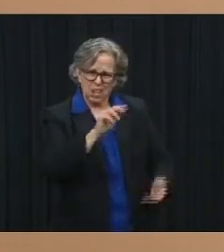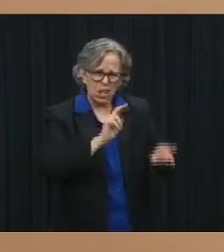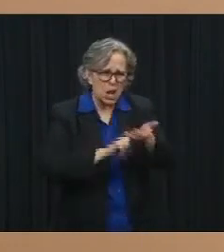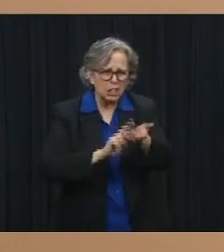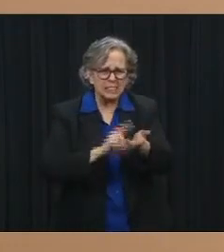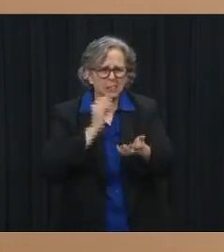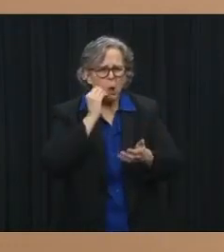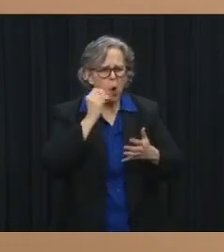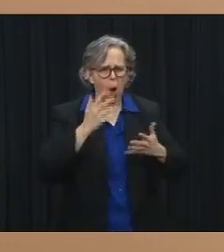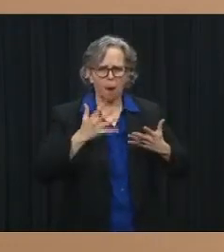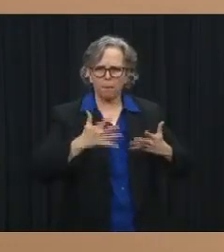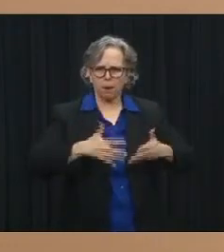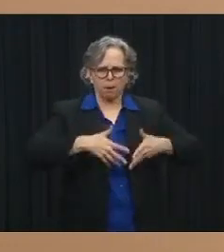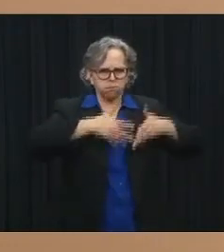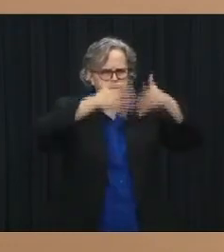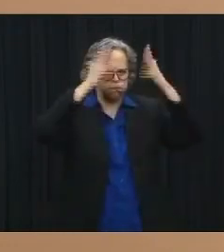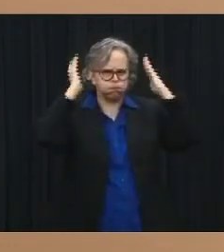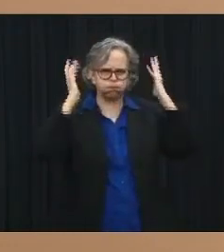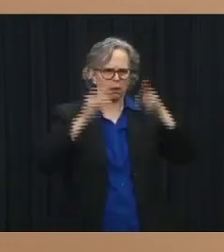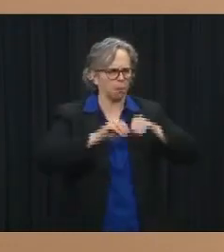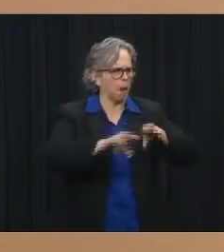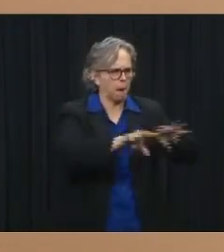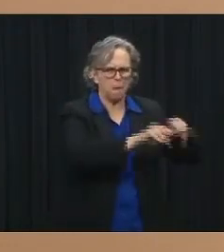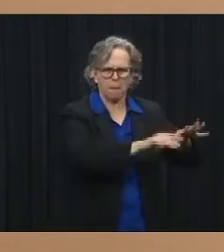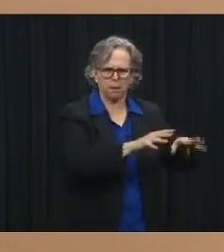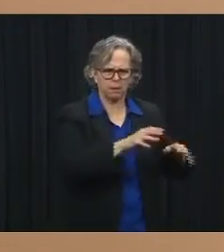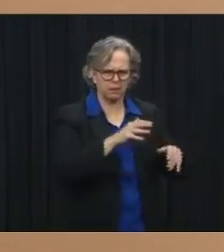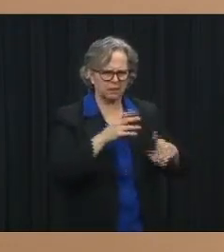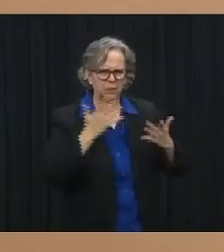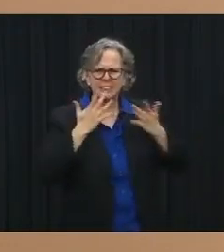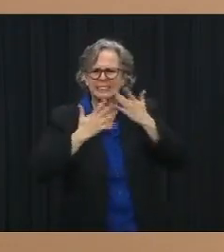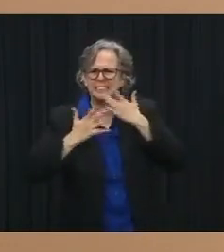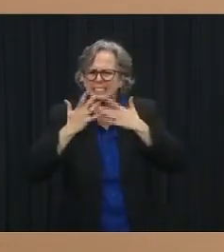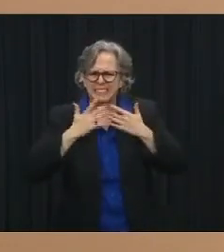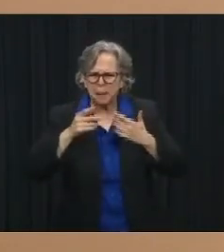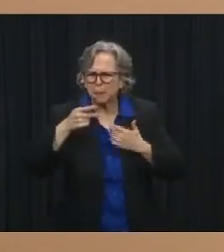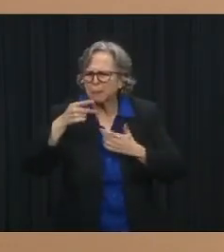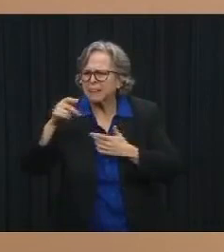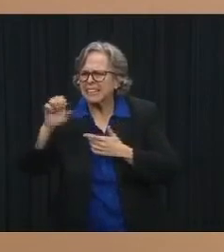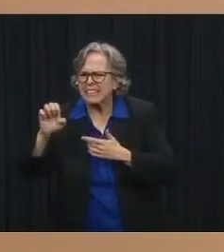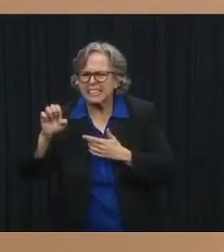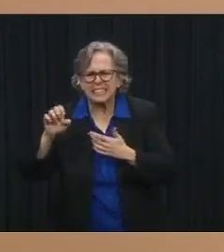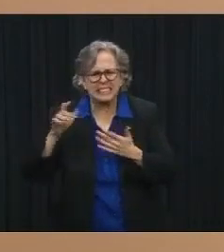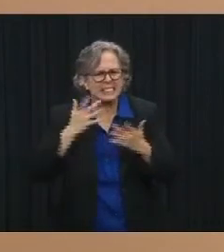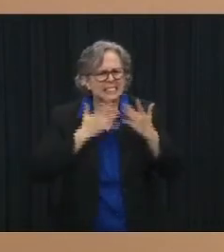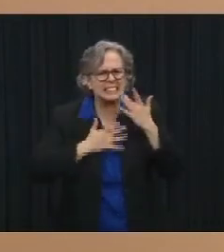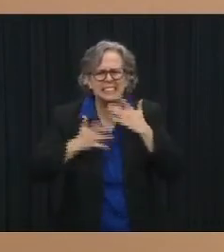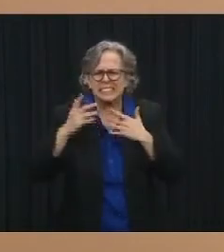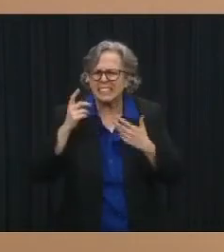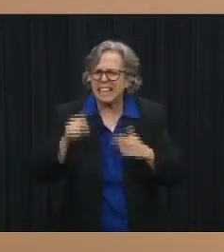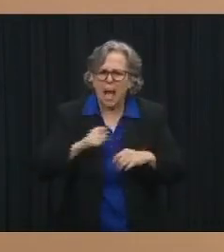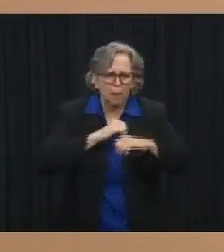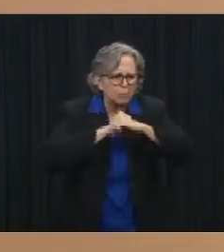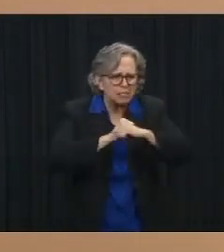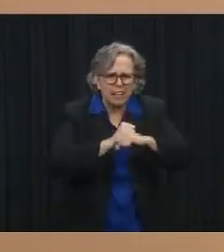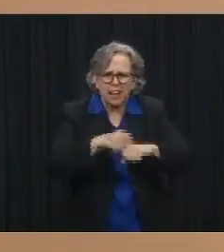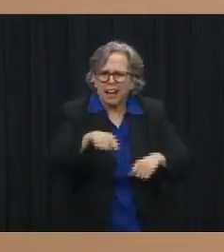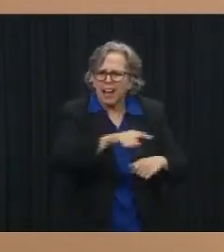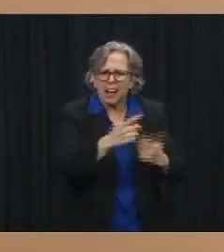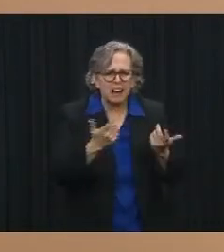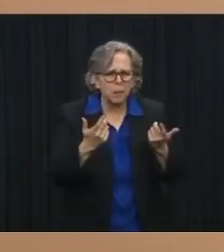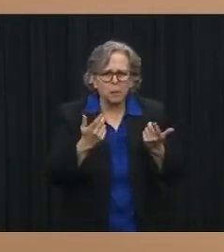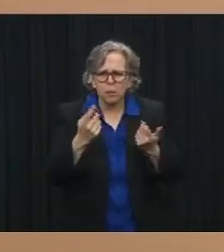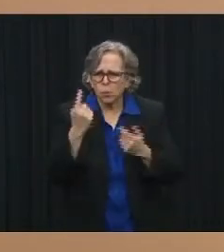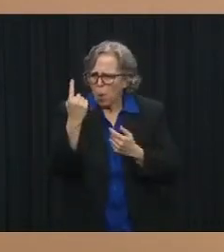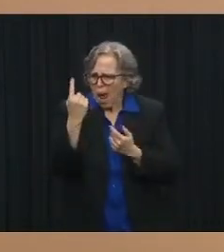we're keeping, on short PPE. We know that we can have potentially a provider going to multiple nursing homes